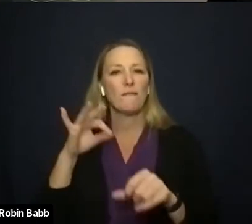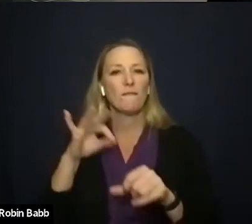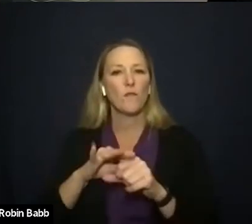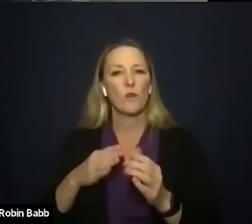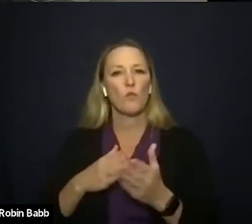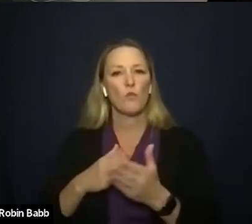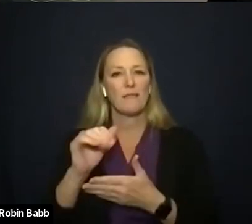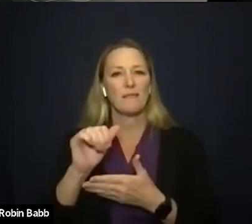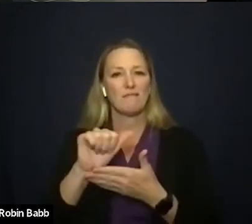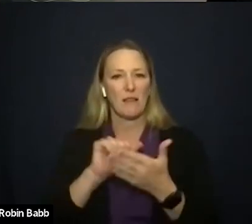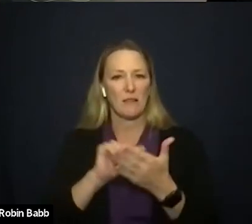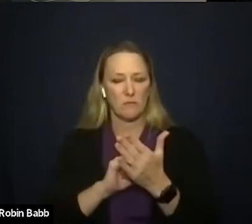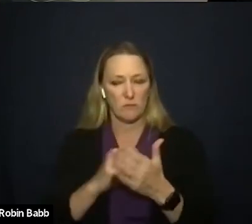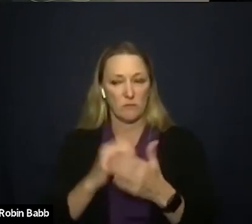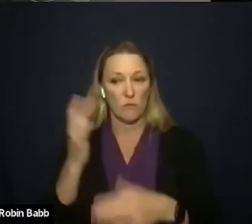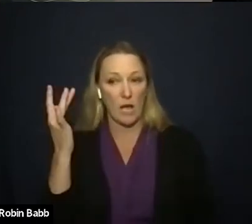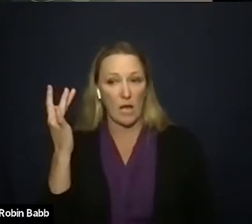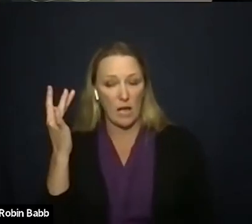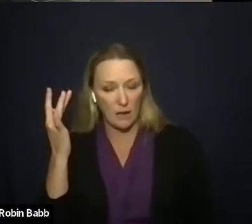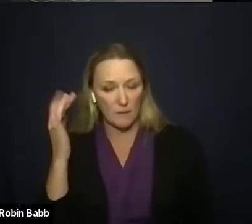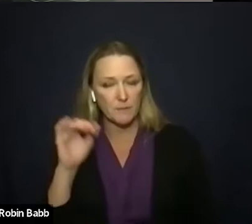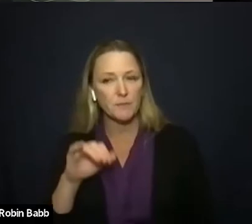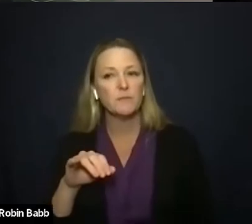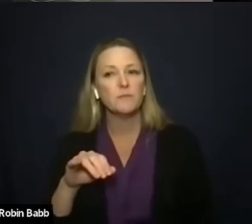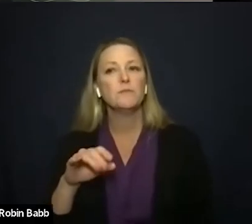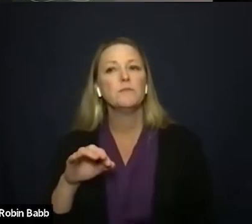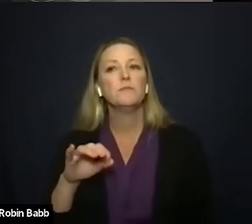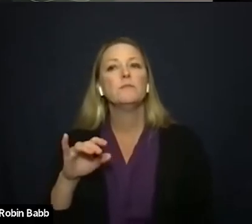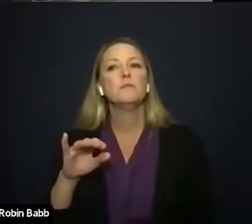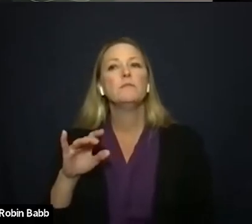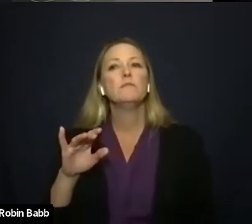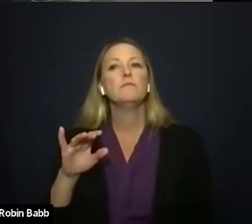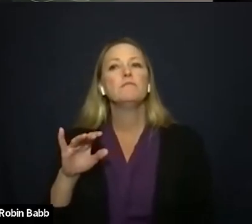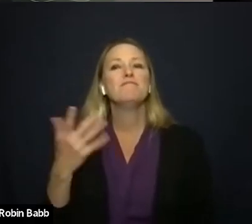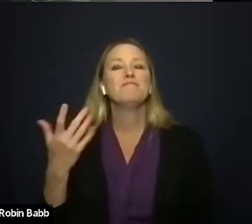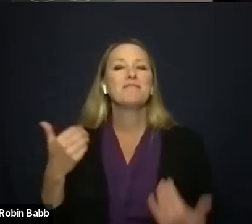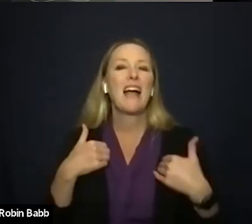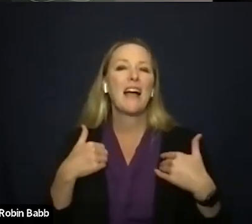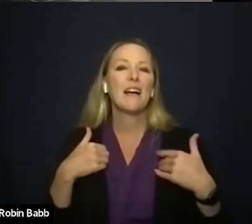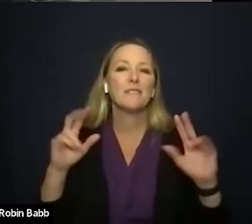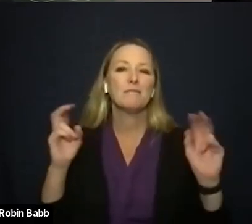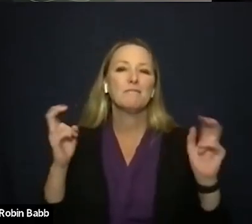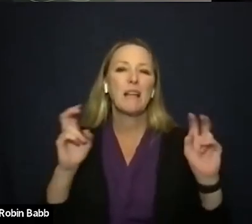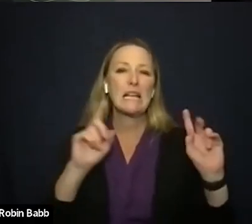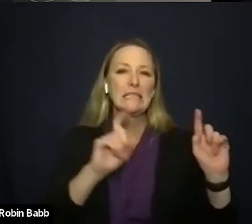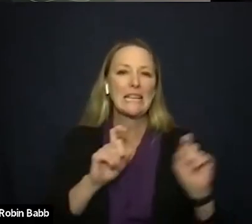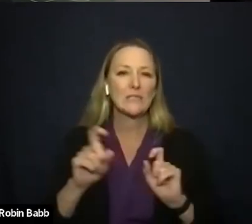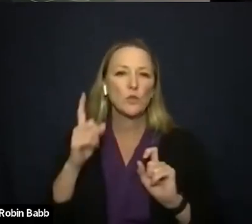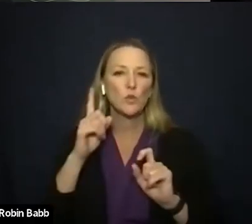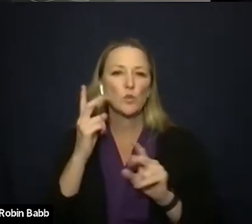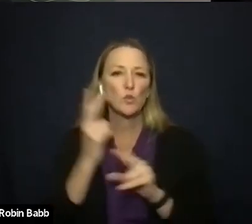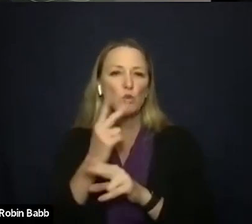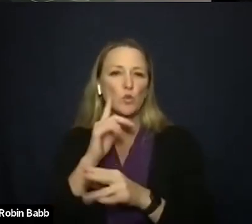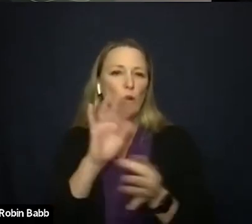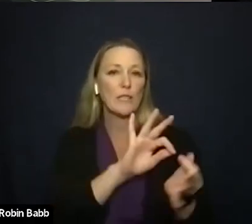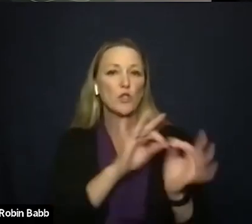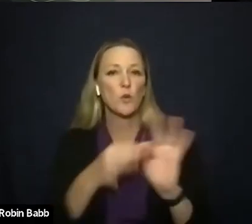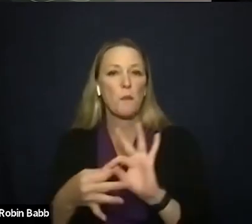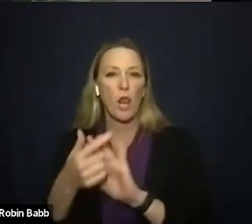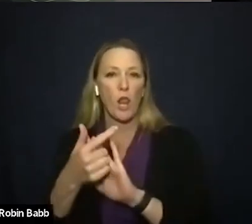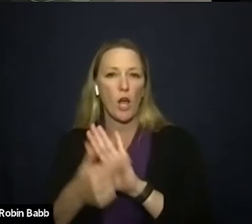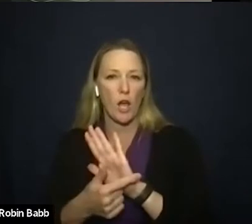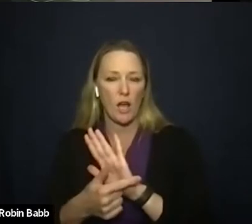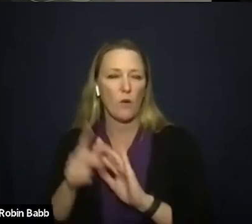tests that are used in interpreting that act for what constitutes a violation